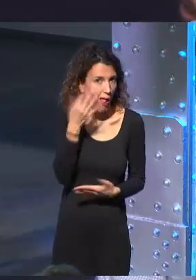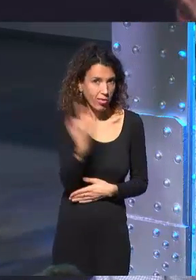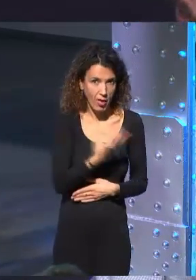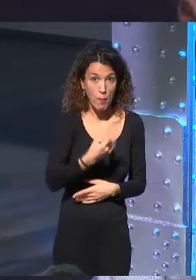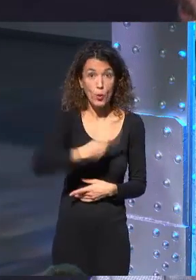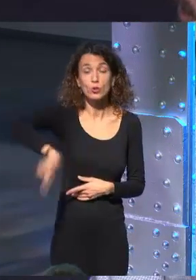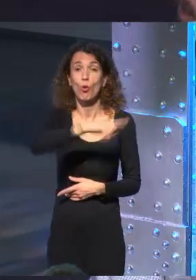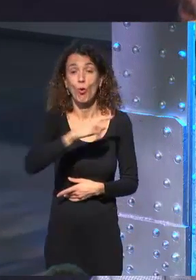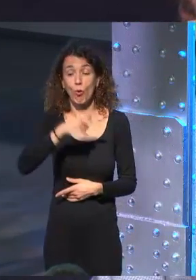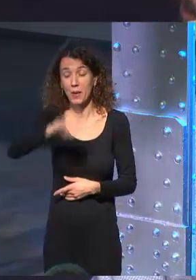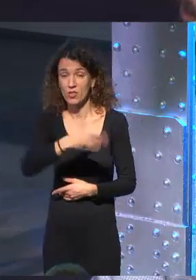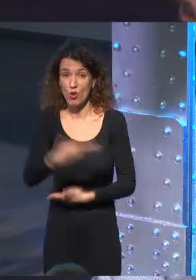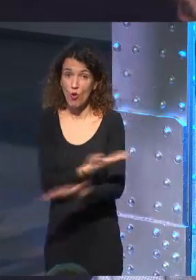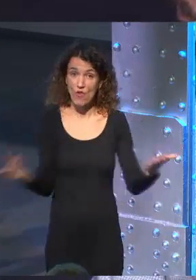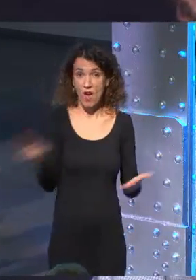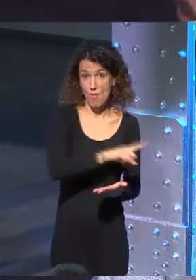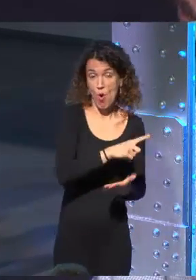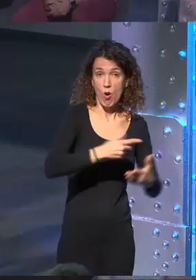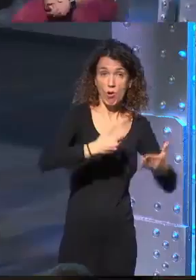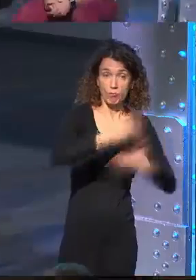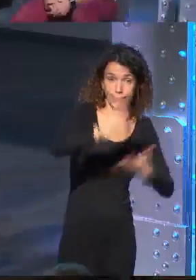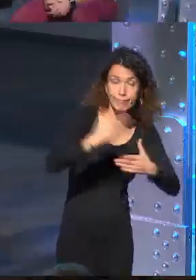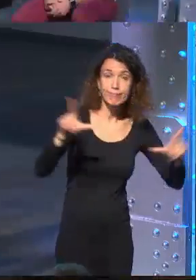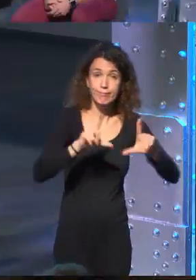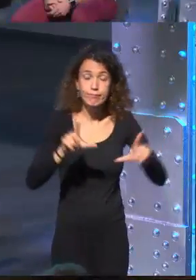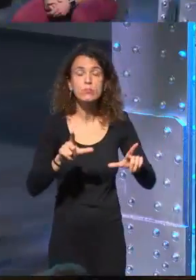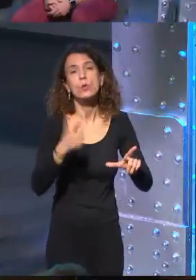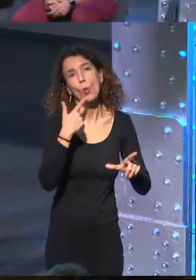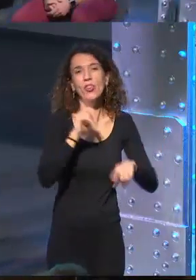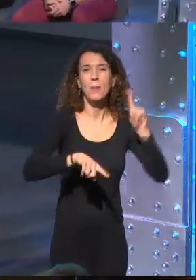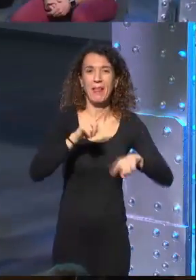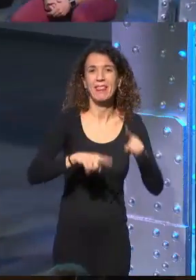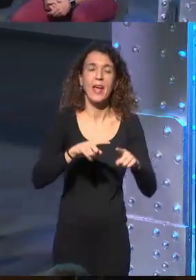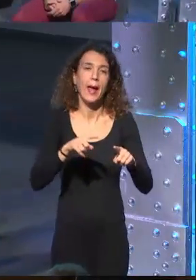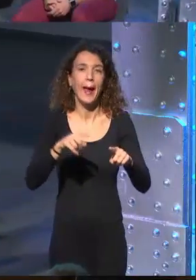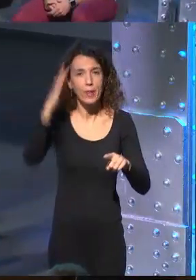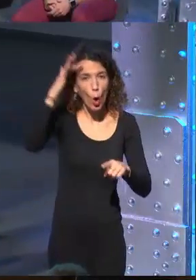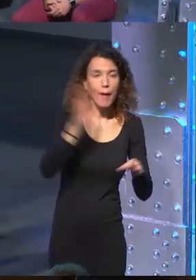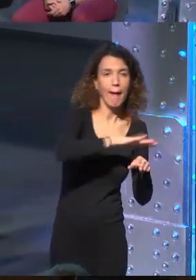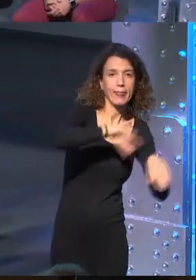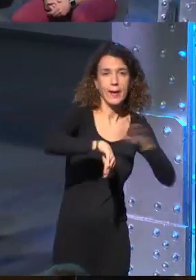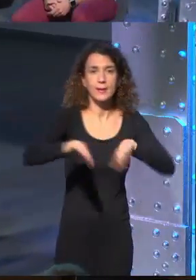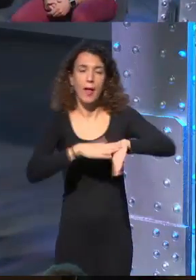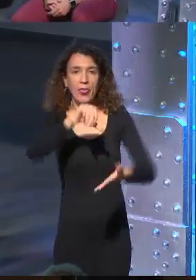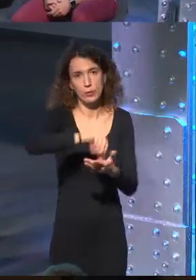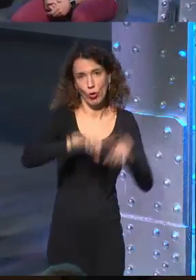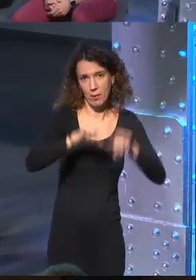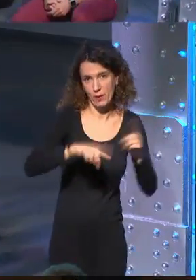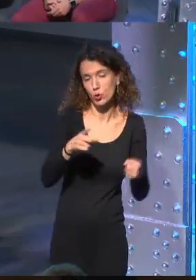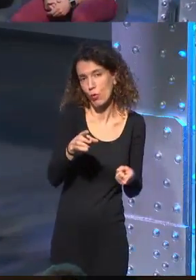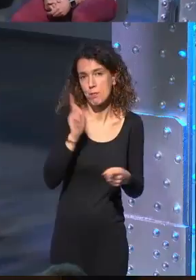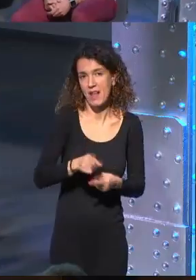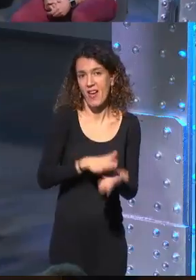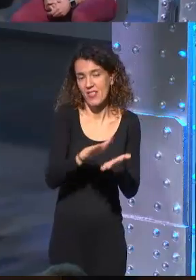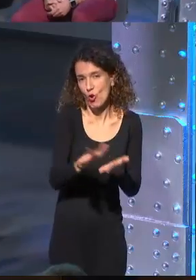must be true. I mean, so this is why we try on newspapers, no matter it's more on the right wing,